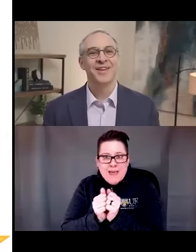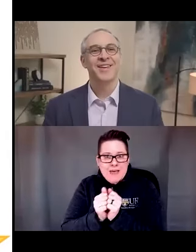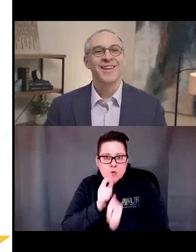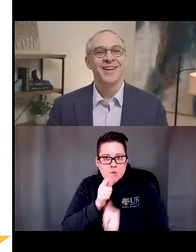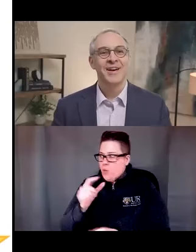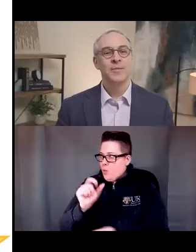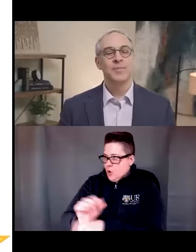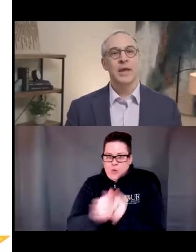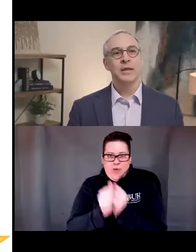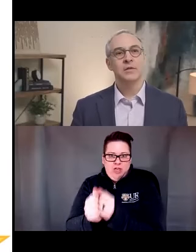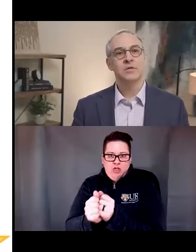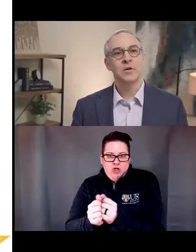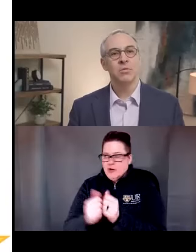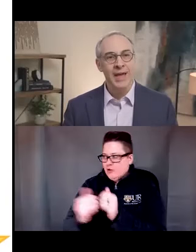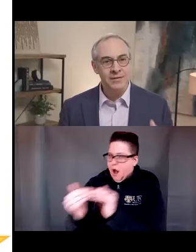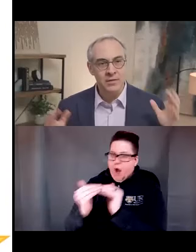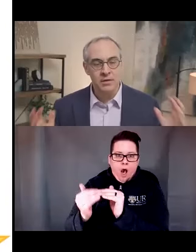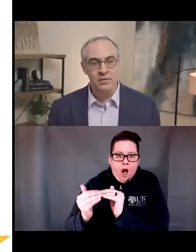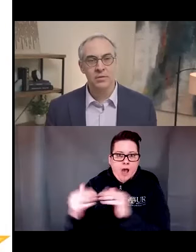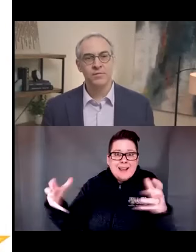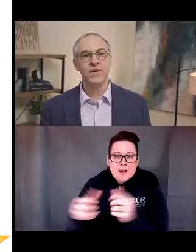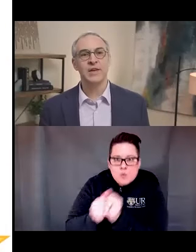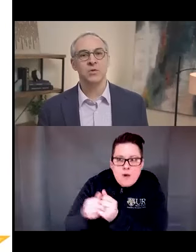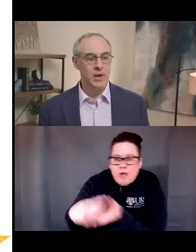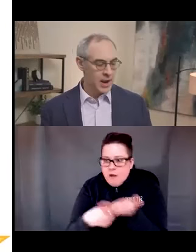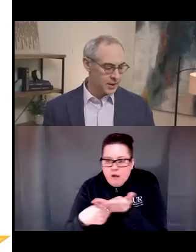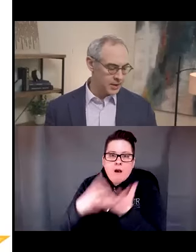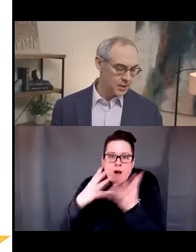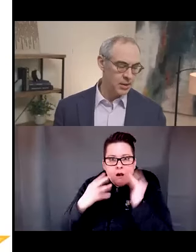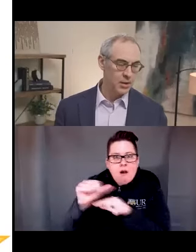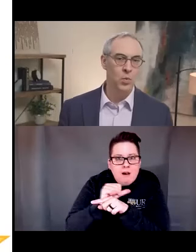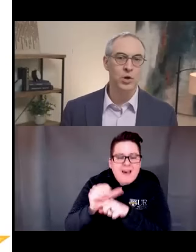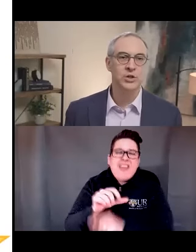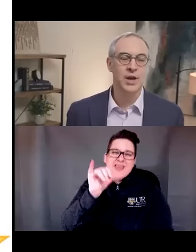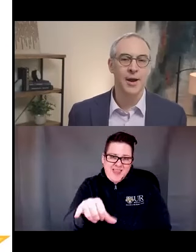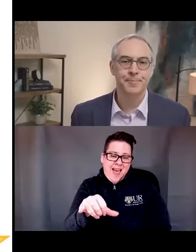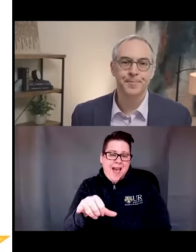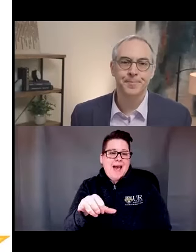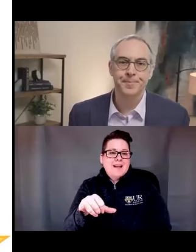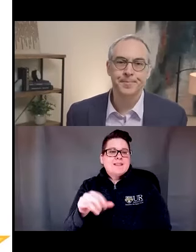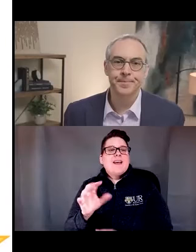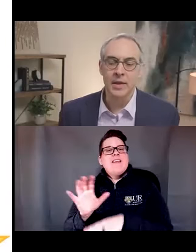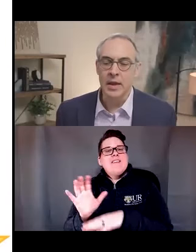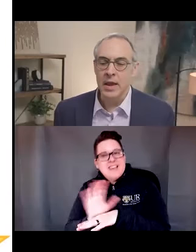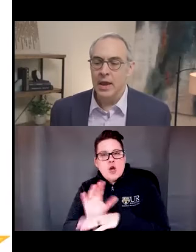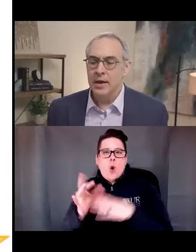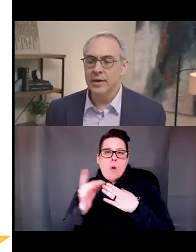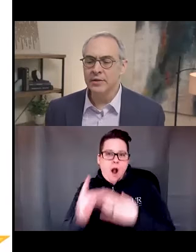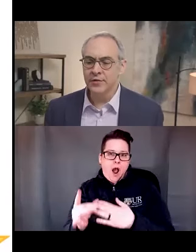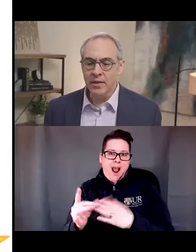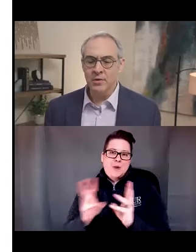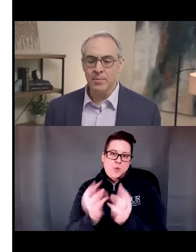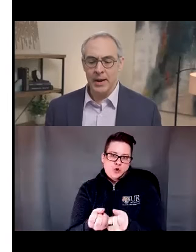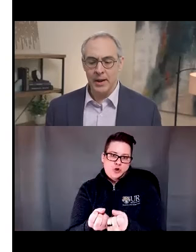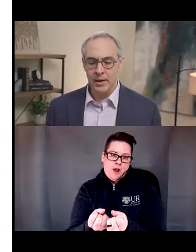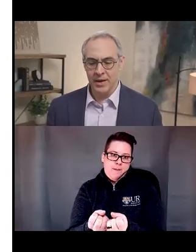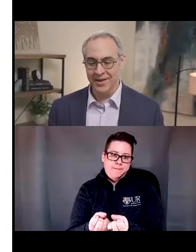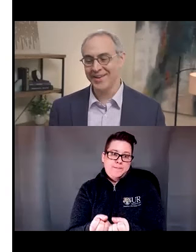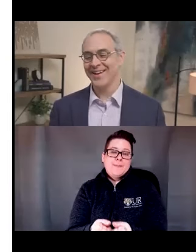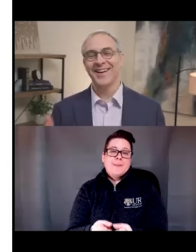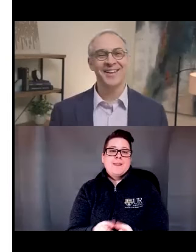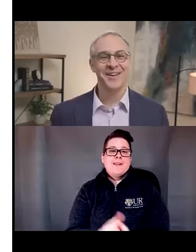with. And so that's the video guided workshop. That's followed